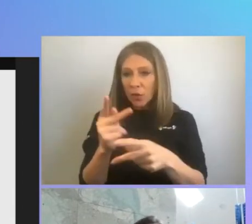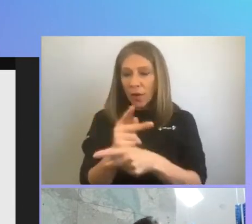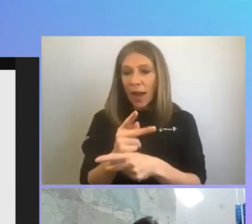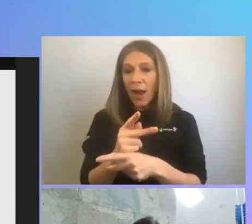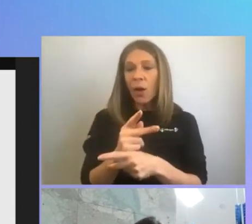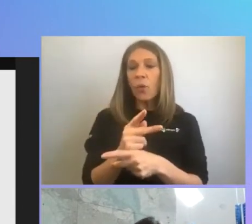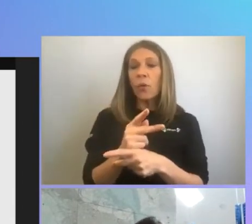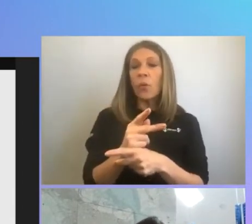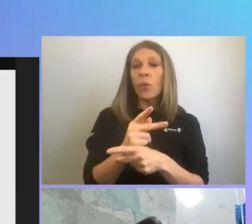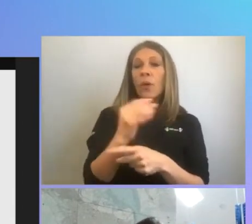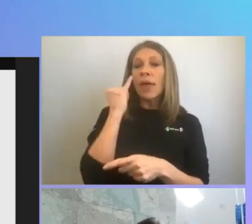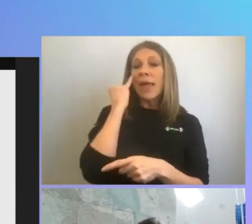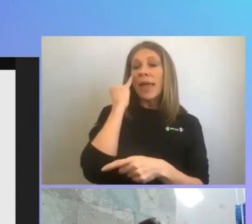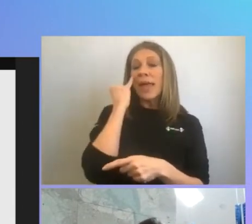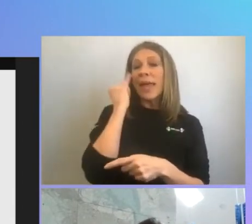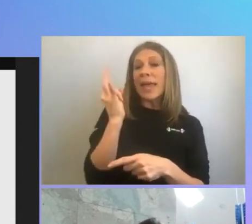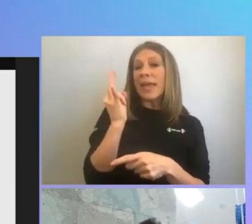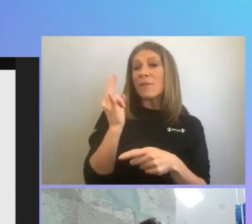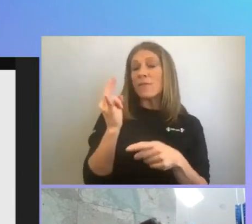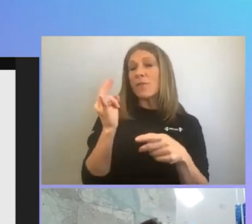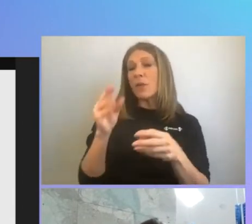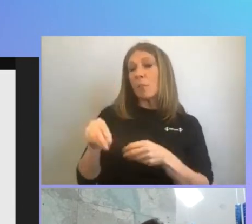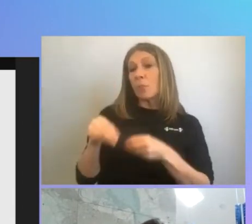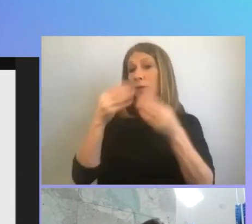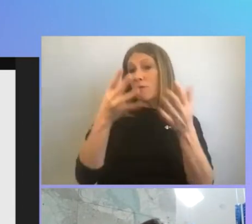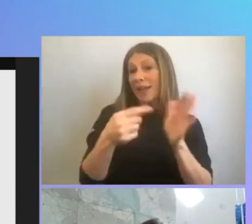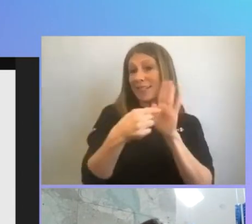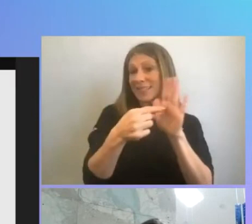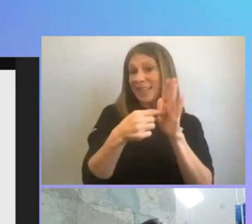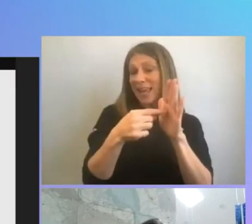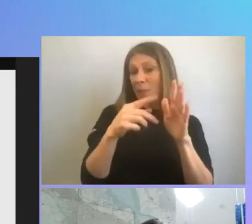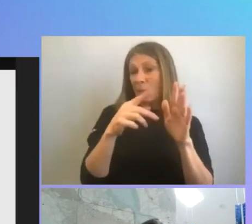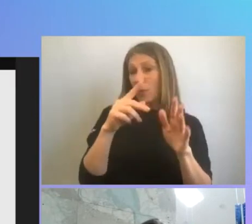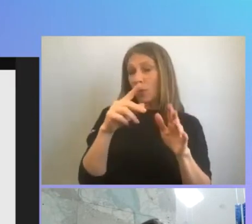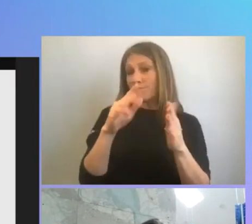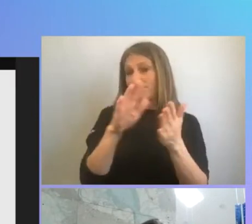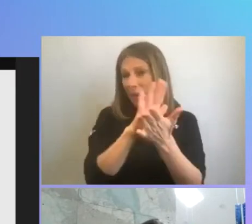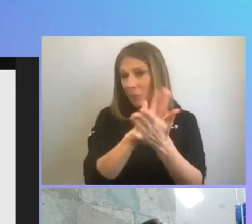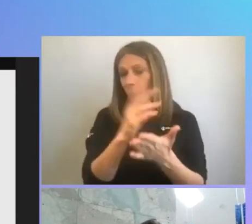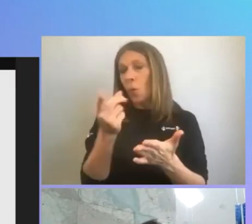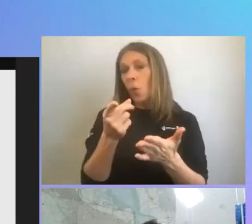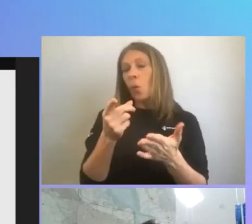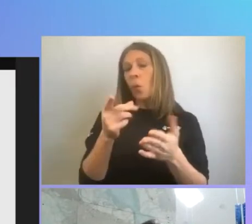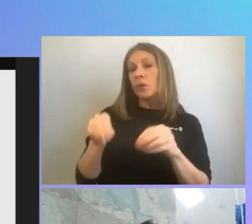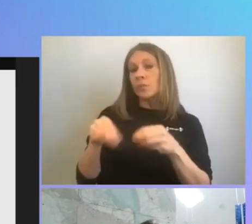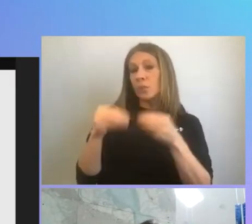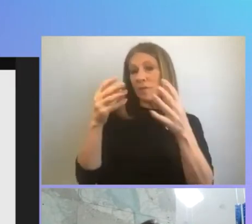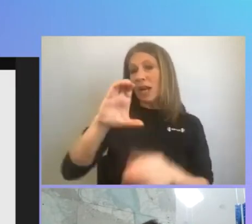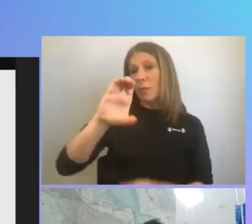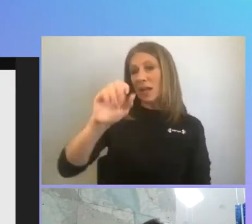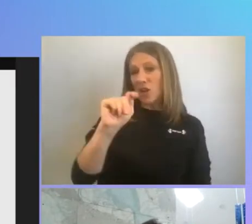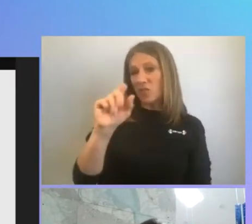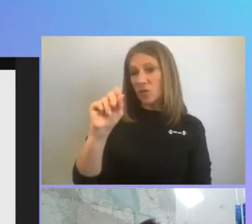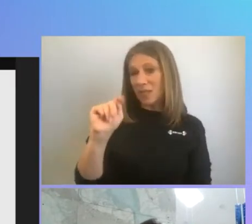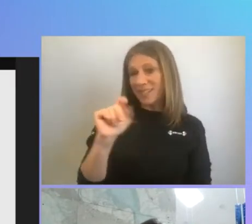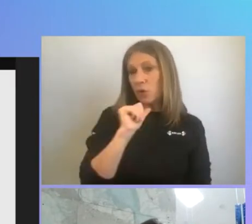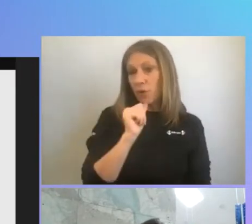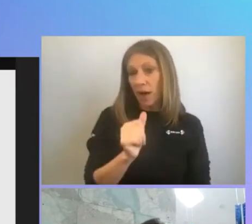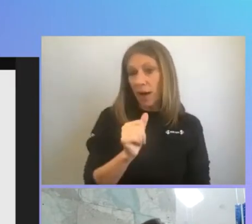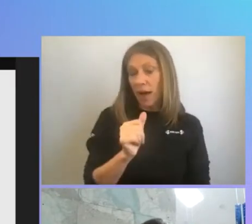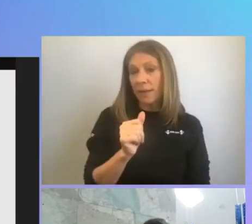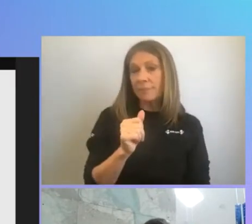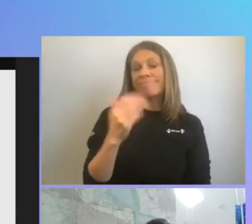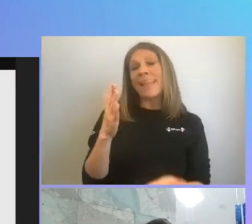the provided sample text was generated by ChatGPT or not. Obviously, the